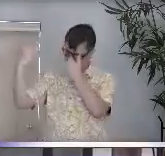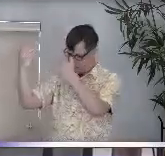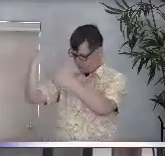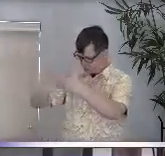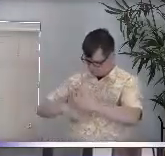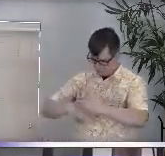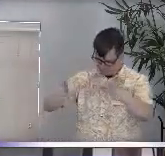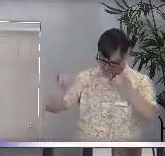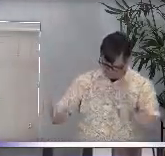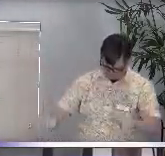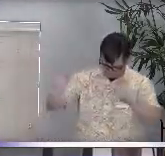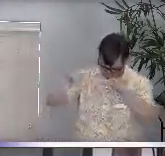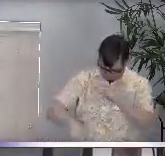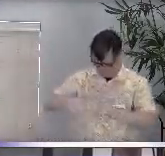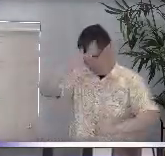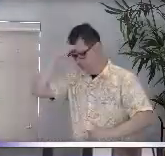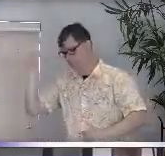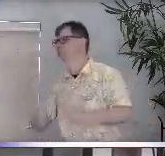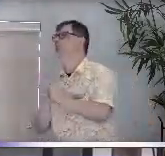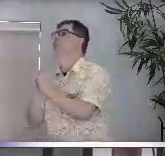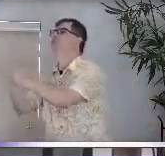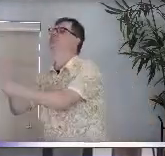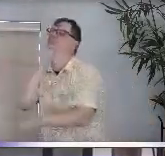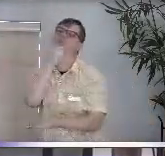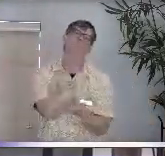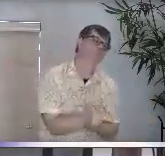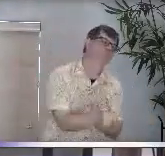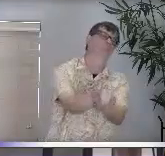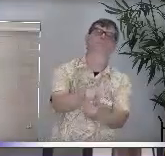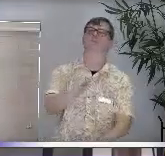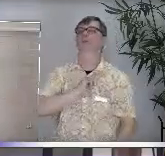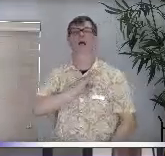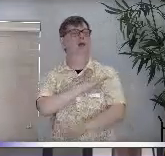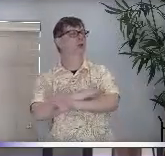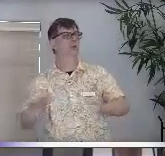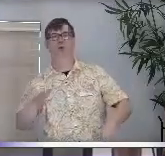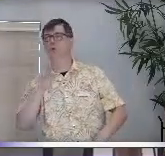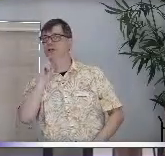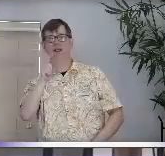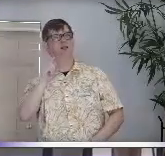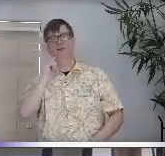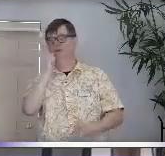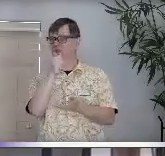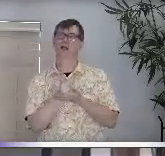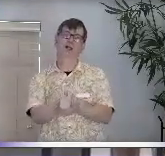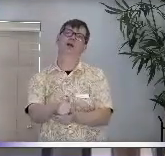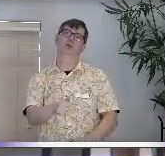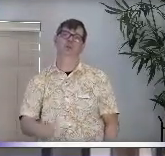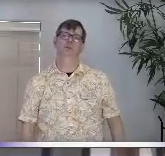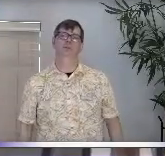settling down and seeking guidance and help. I don't ask for help well.